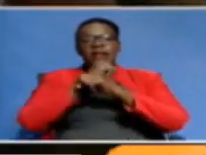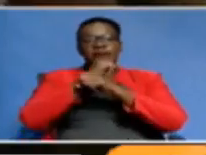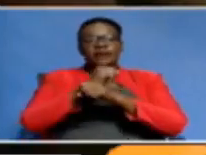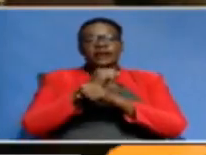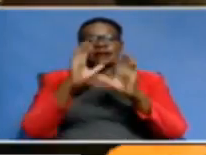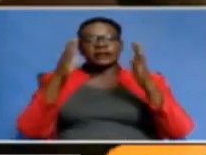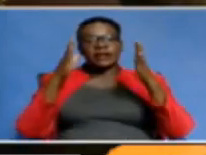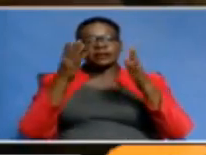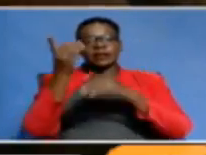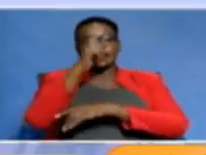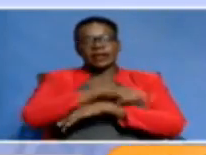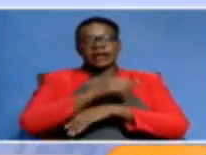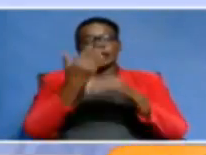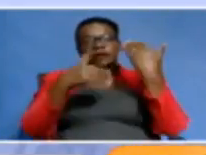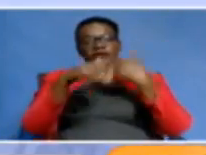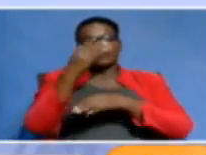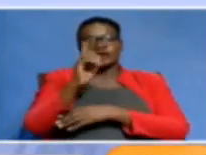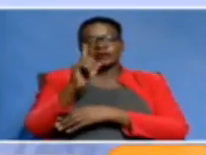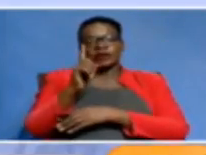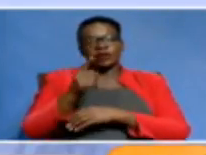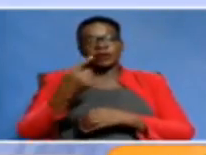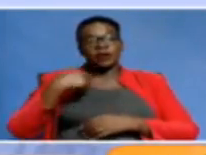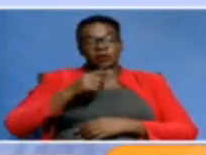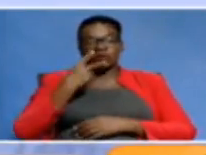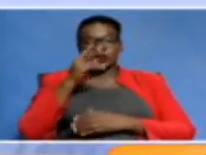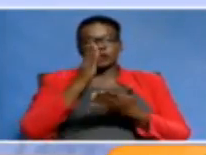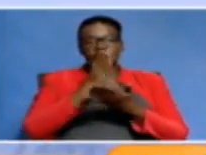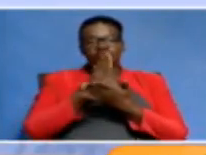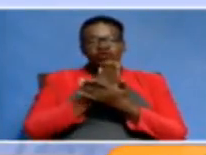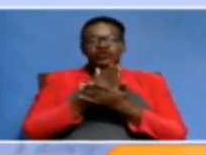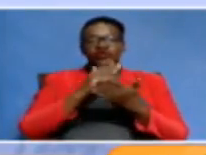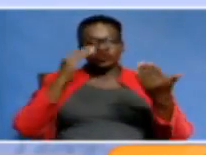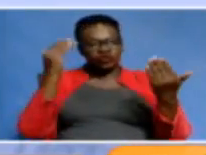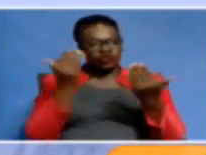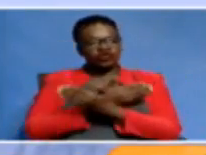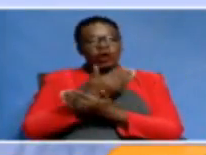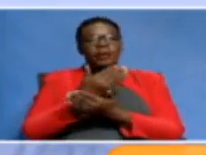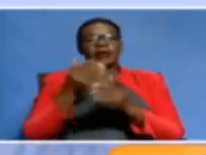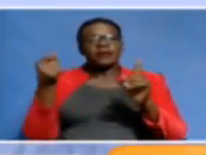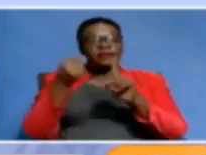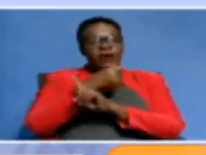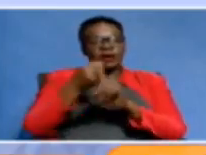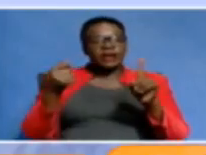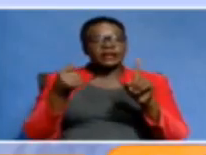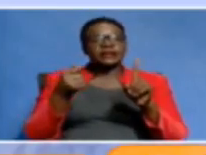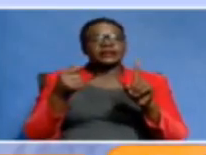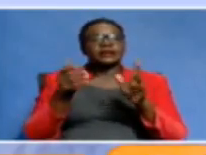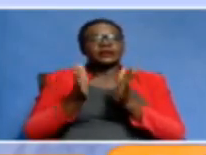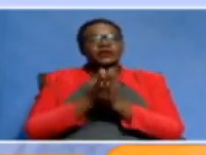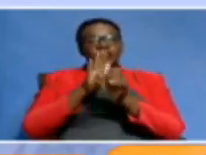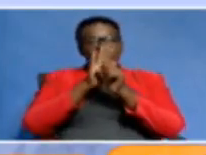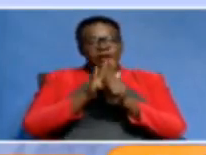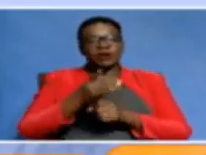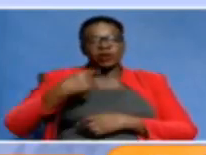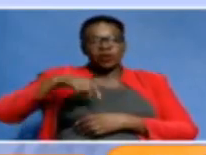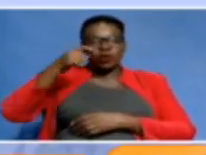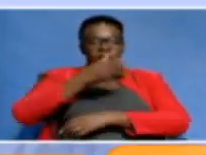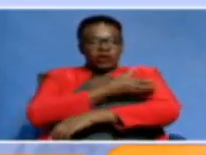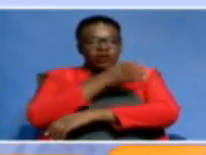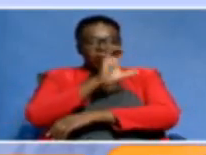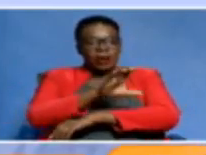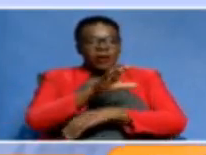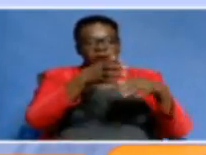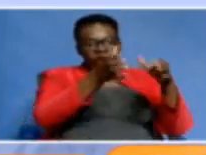the day at the University of Nairobi. We realize that to completely eliminate cycles of violence and banditry, we should empower these